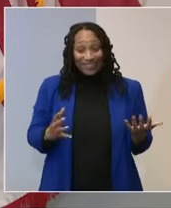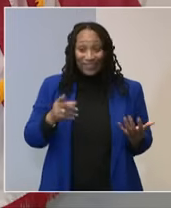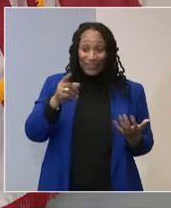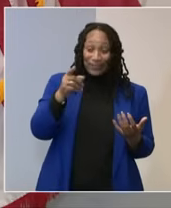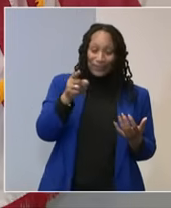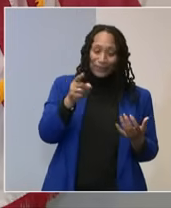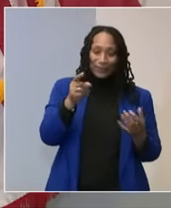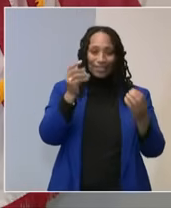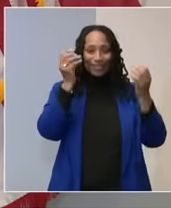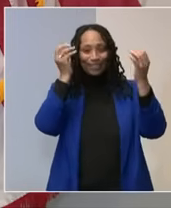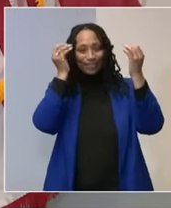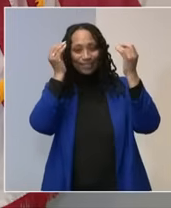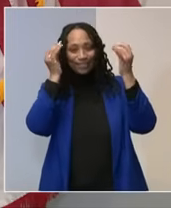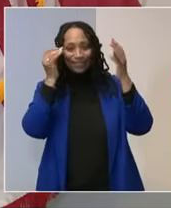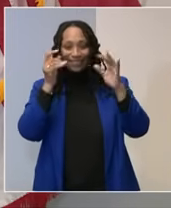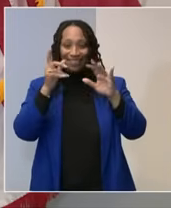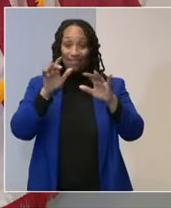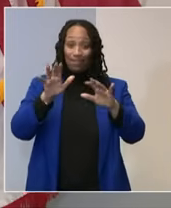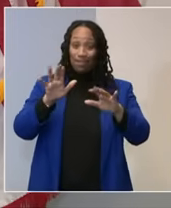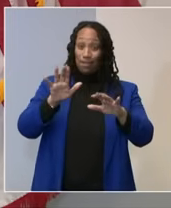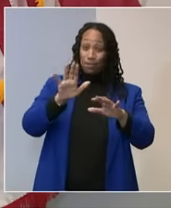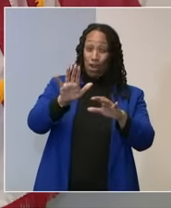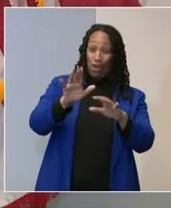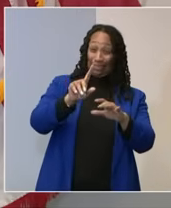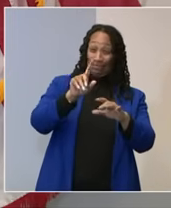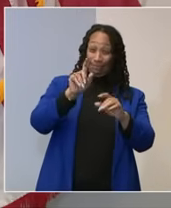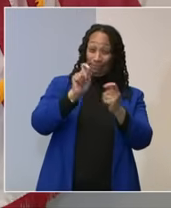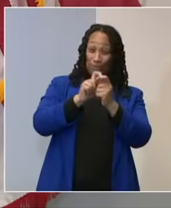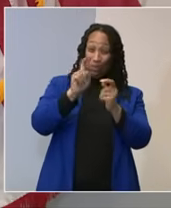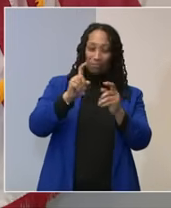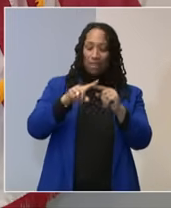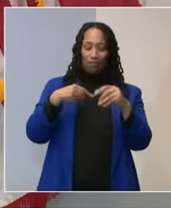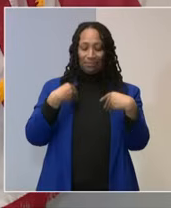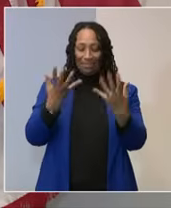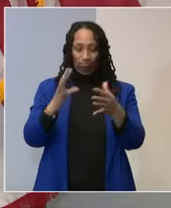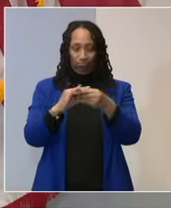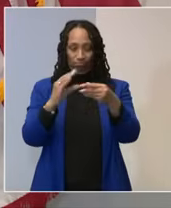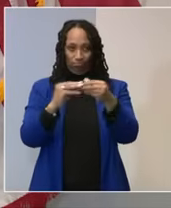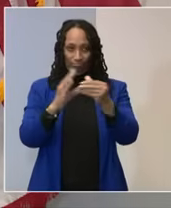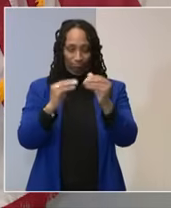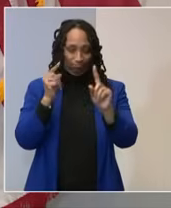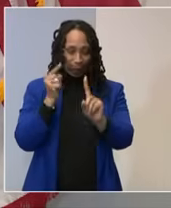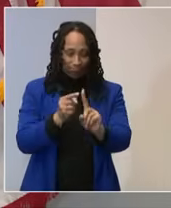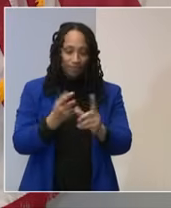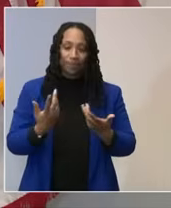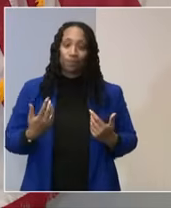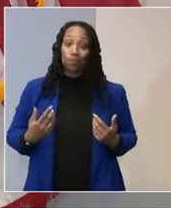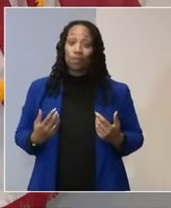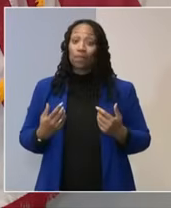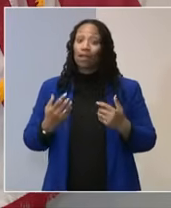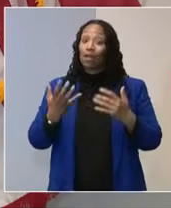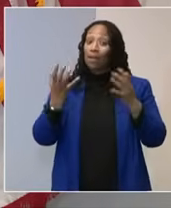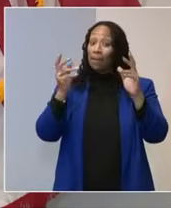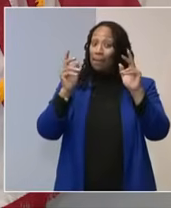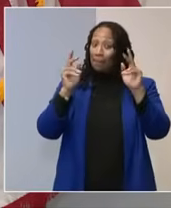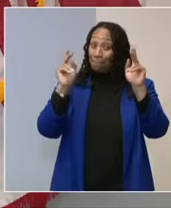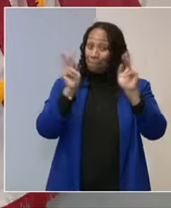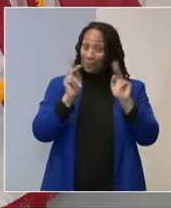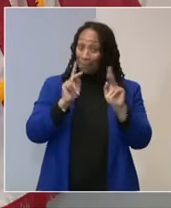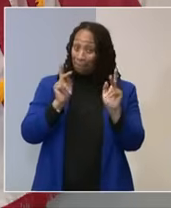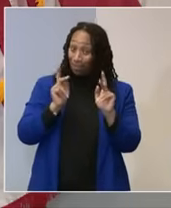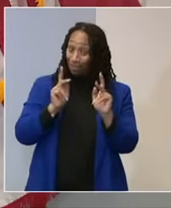say, and sometimes when people ask me what's my advice for the next mayor, not just here, but any